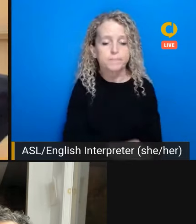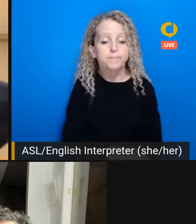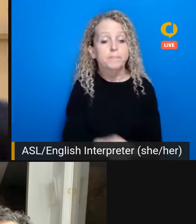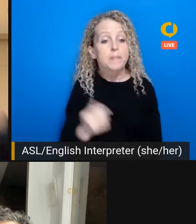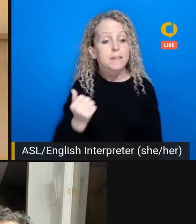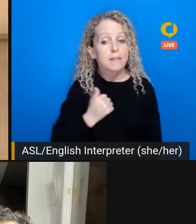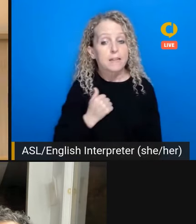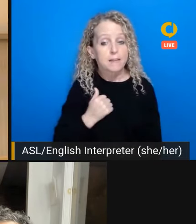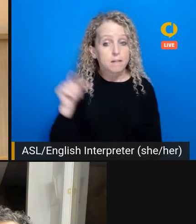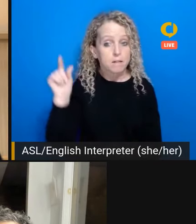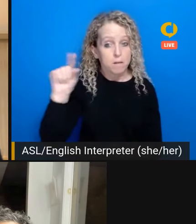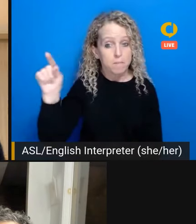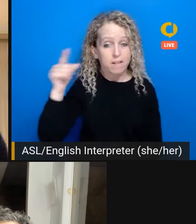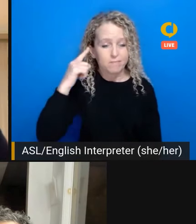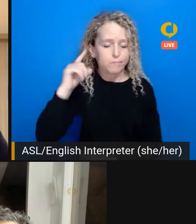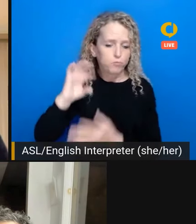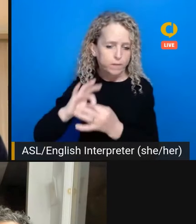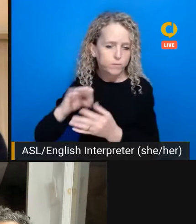is